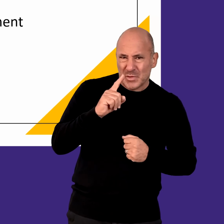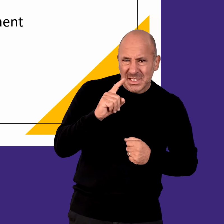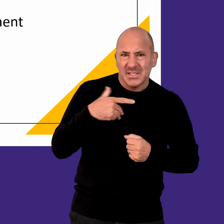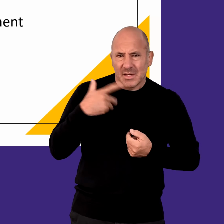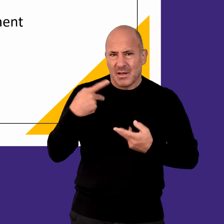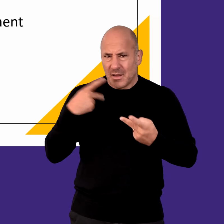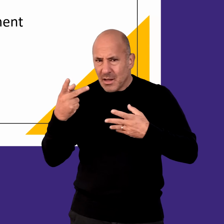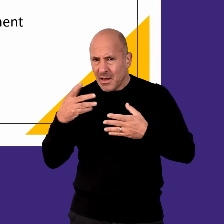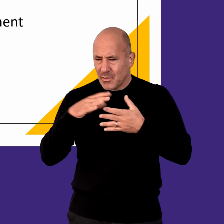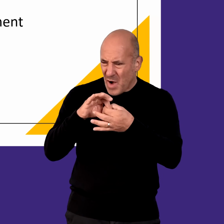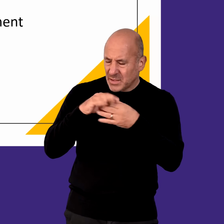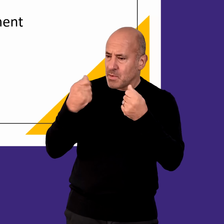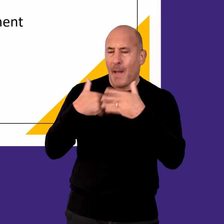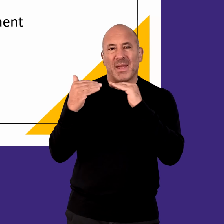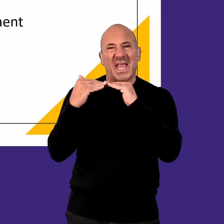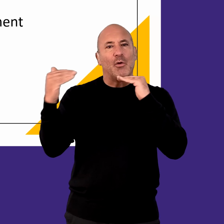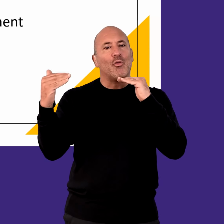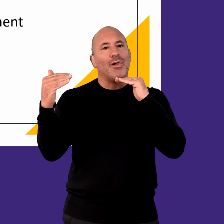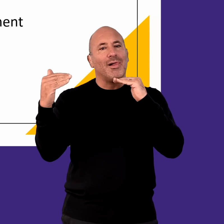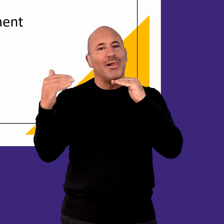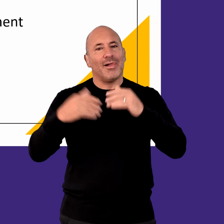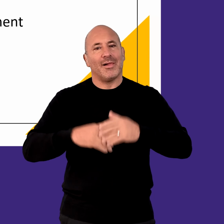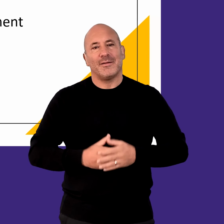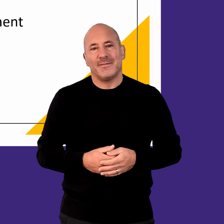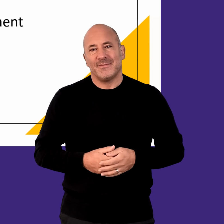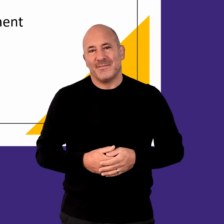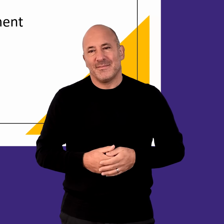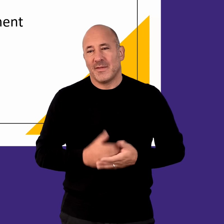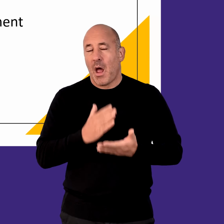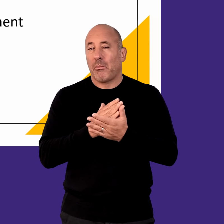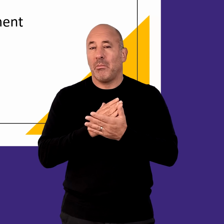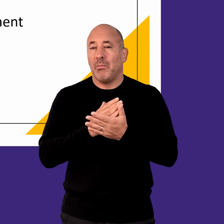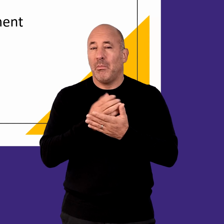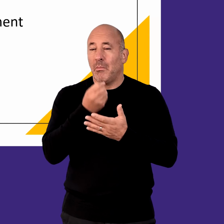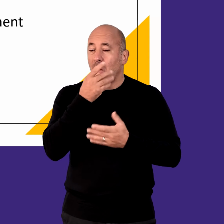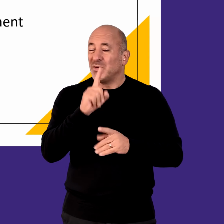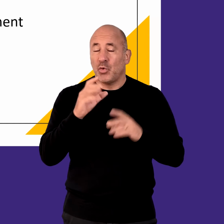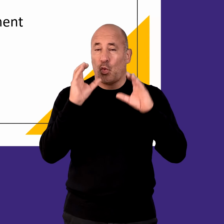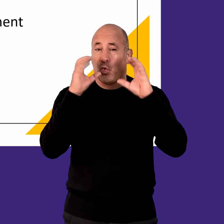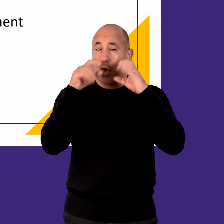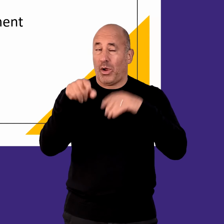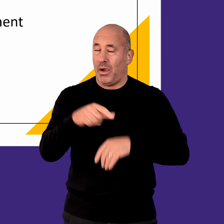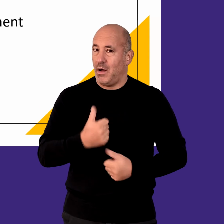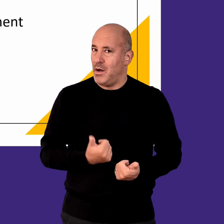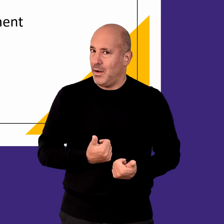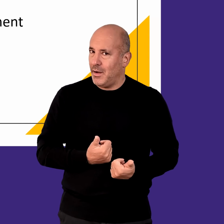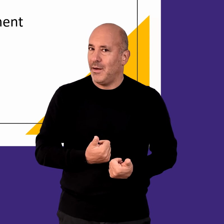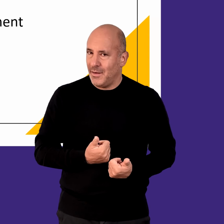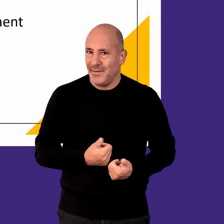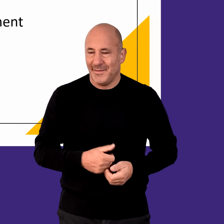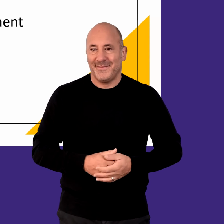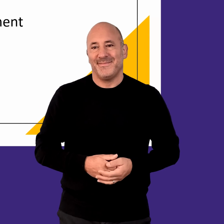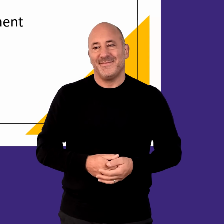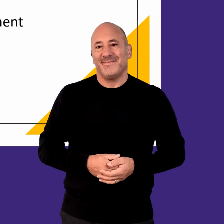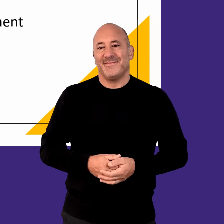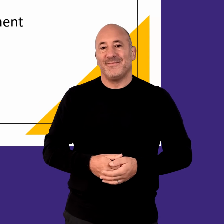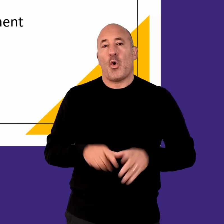and values, and it's really helped us navigate those relationships as equals. Google is a fantastic thing when you need it.